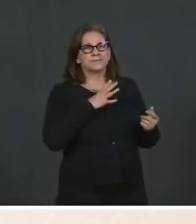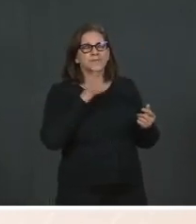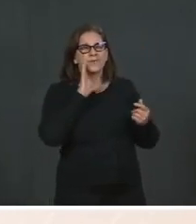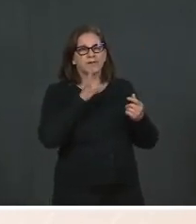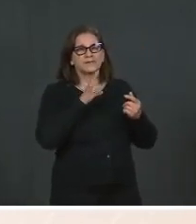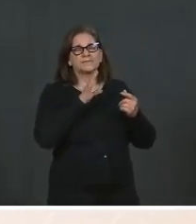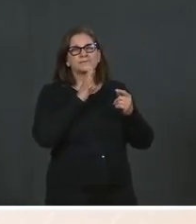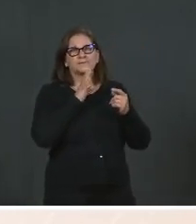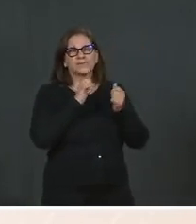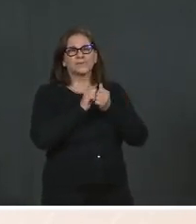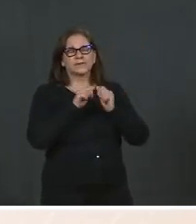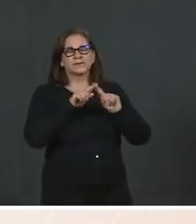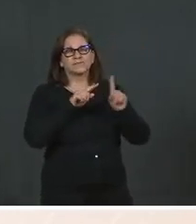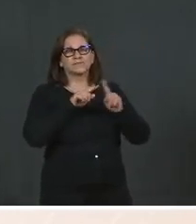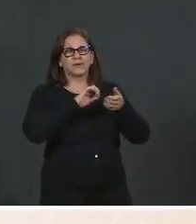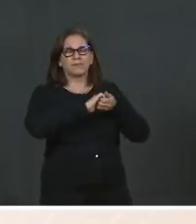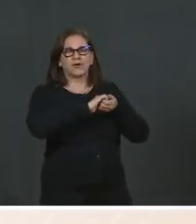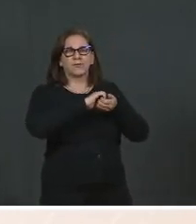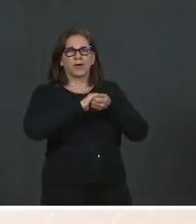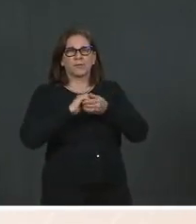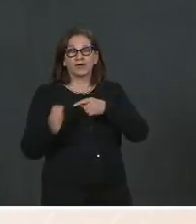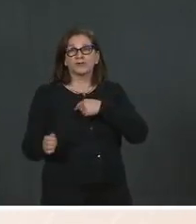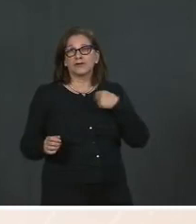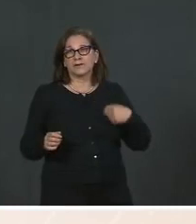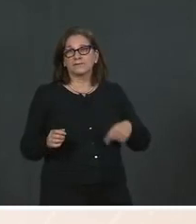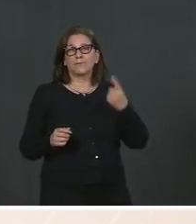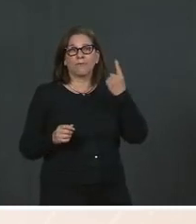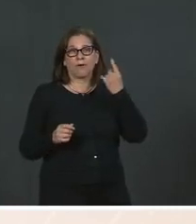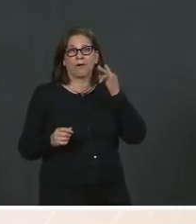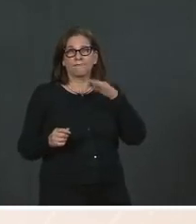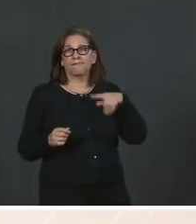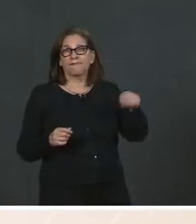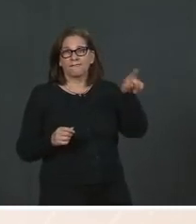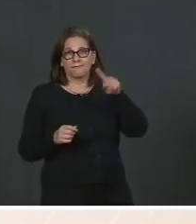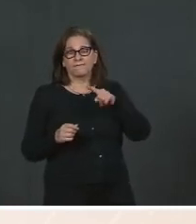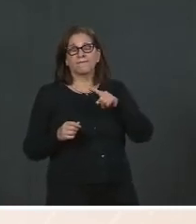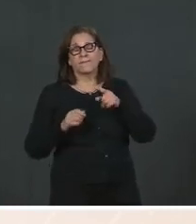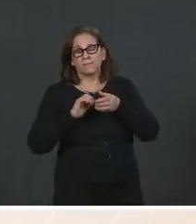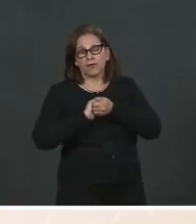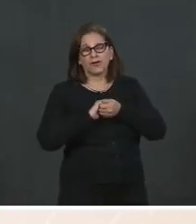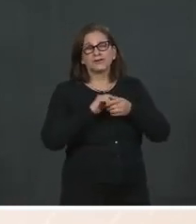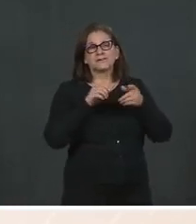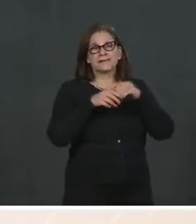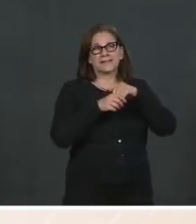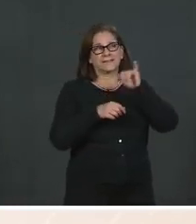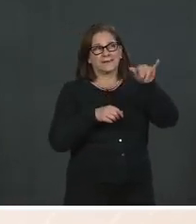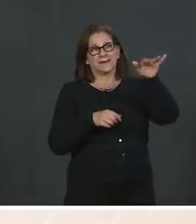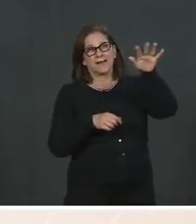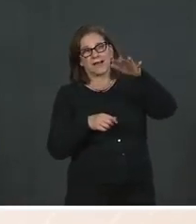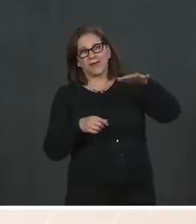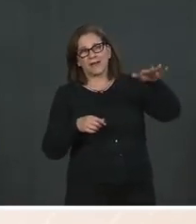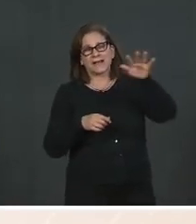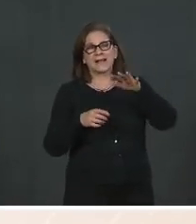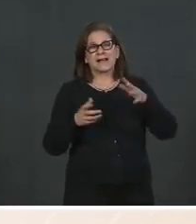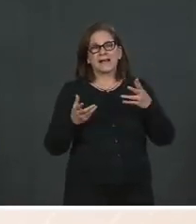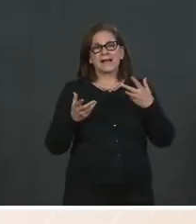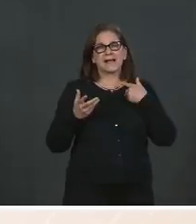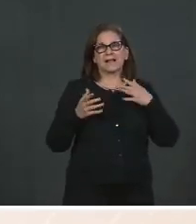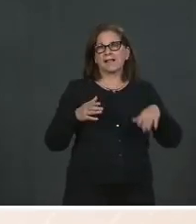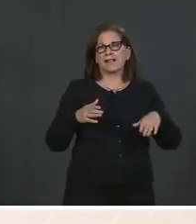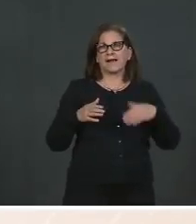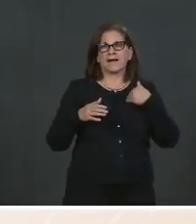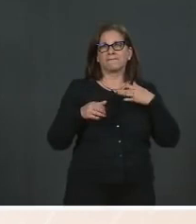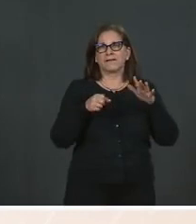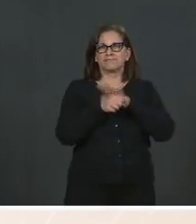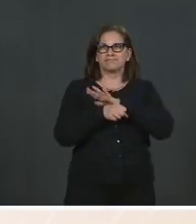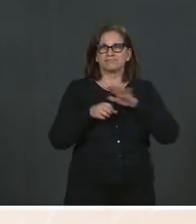those countries, of course, in the region. I don't think I have anything more in terms of calls for action, other than we have worked through the National Security